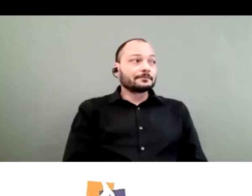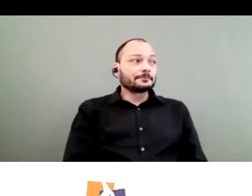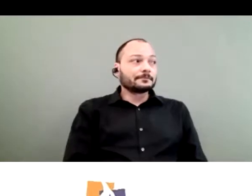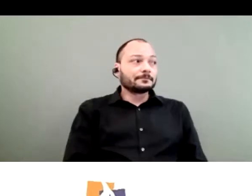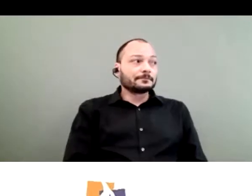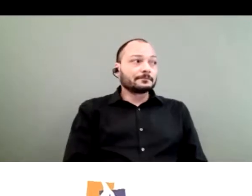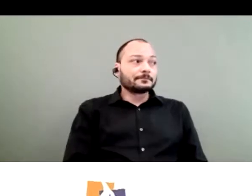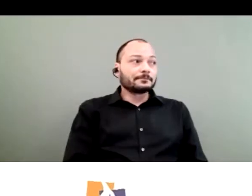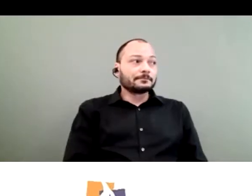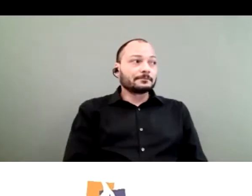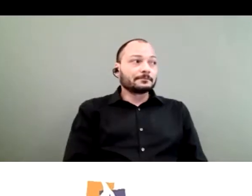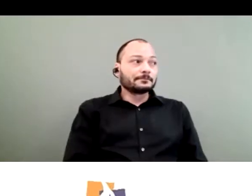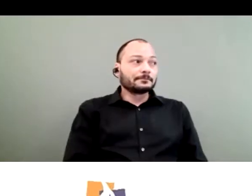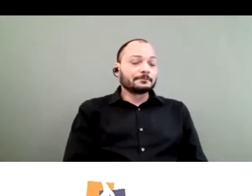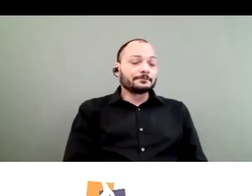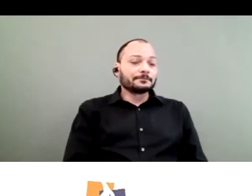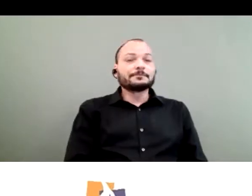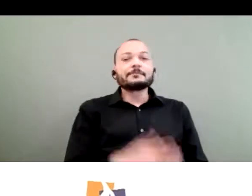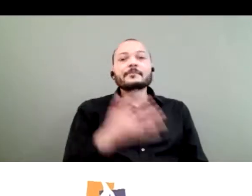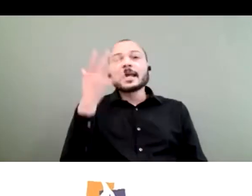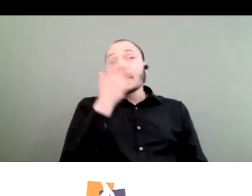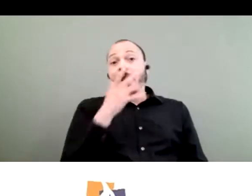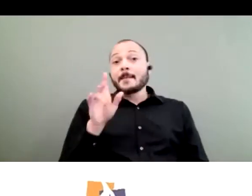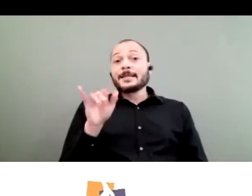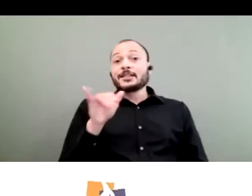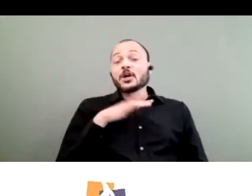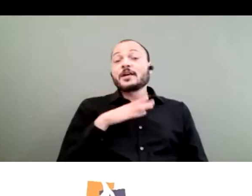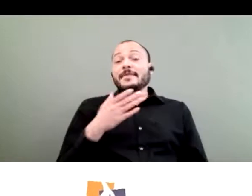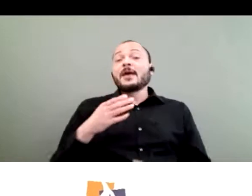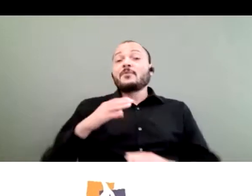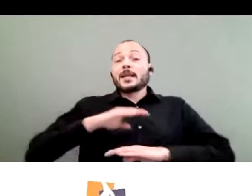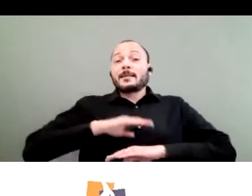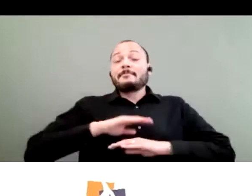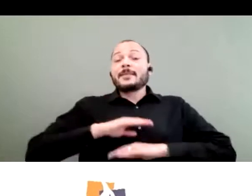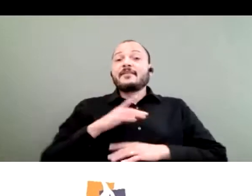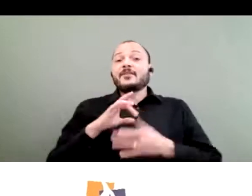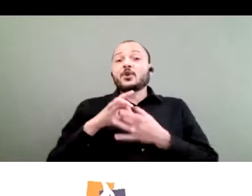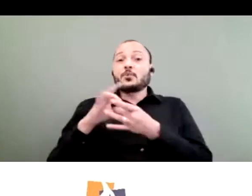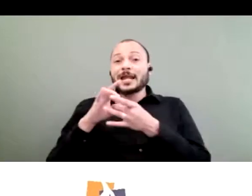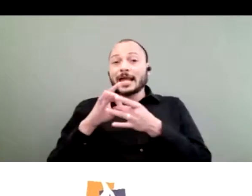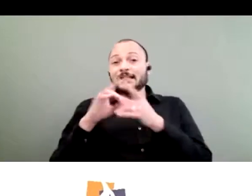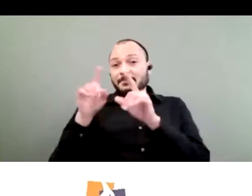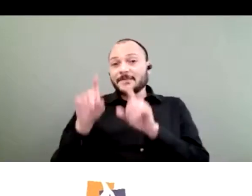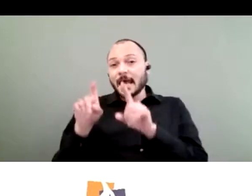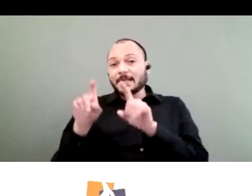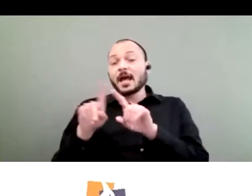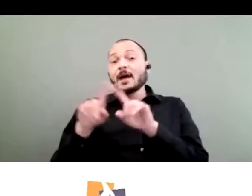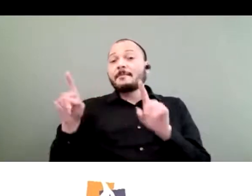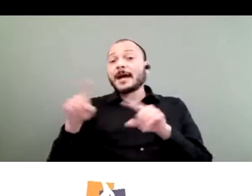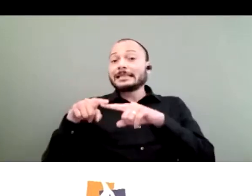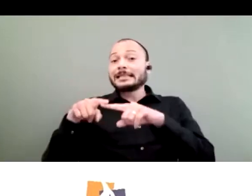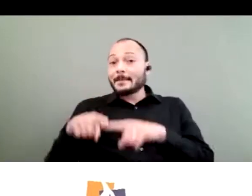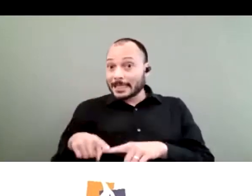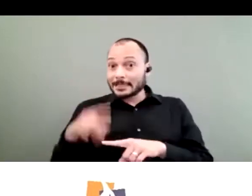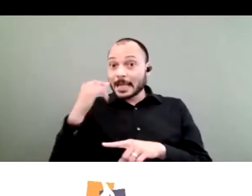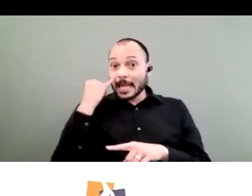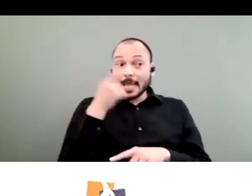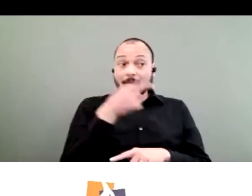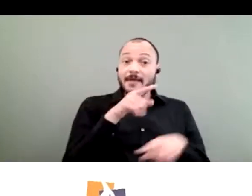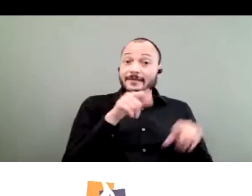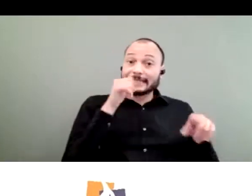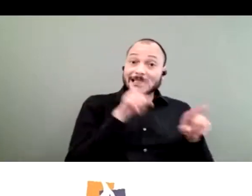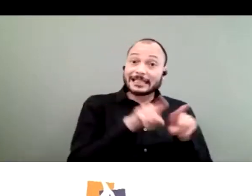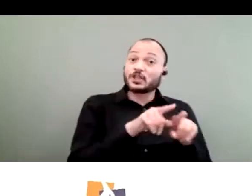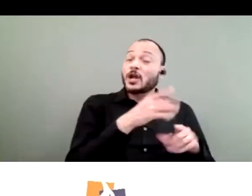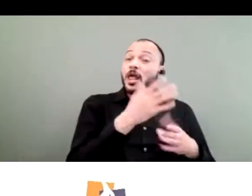It appears that they would probably meet the relationship test, but it depends on if the sister made any income at